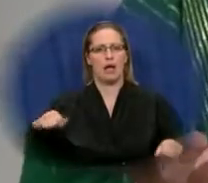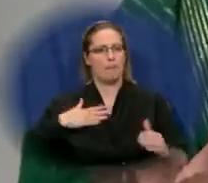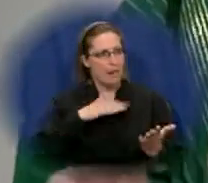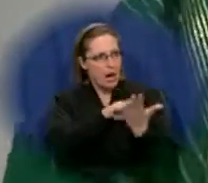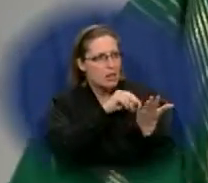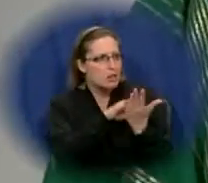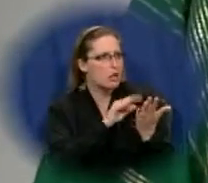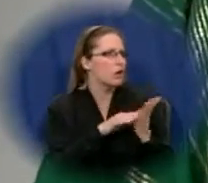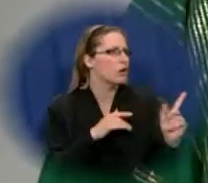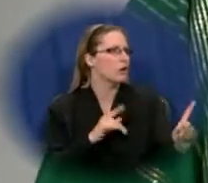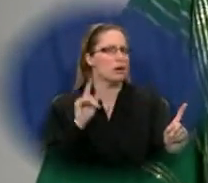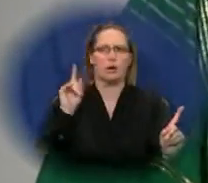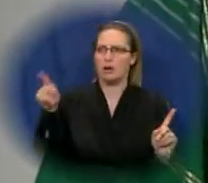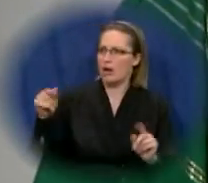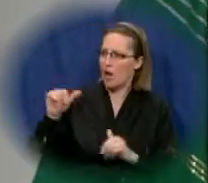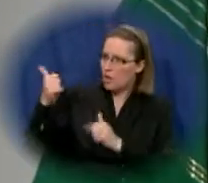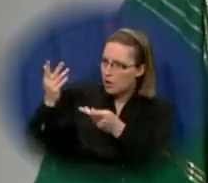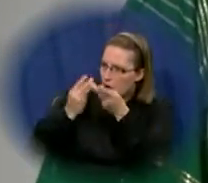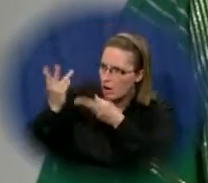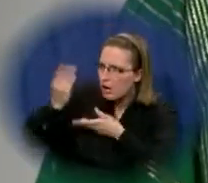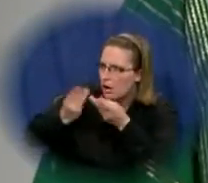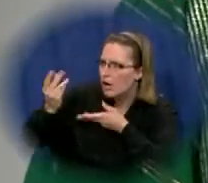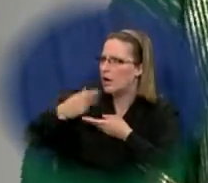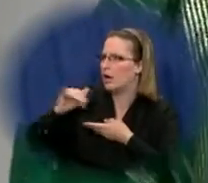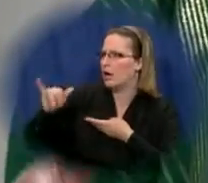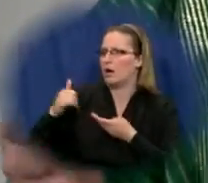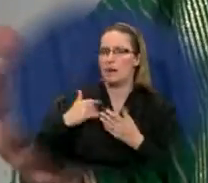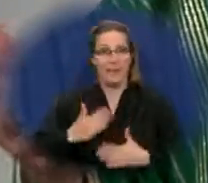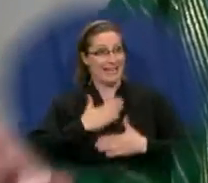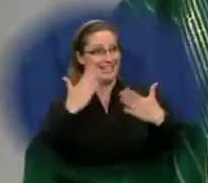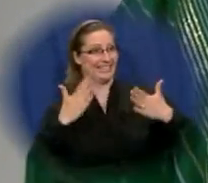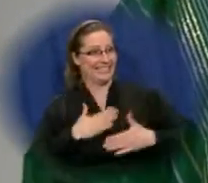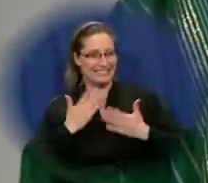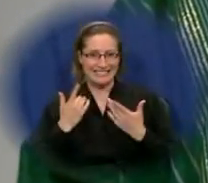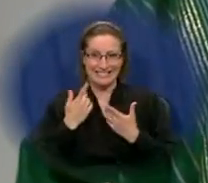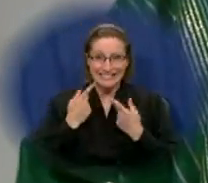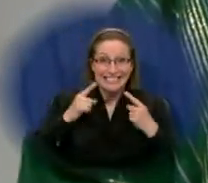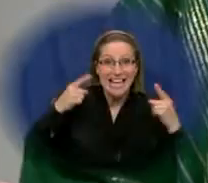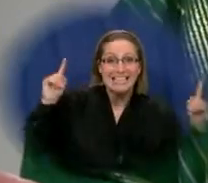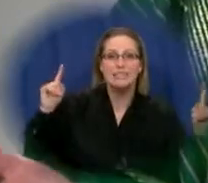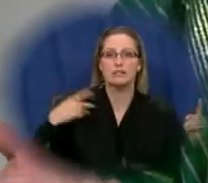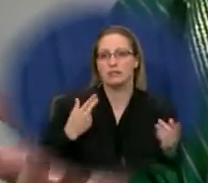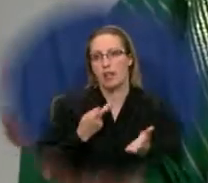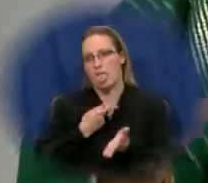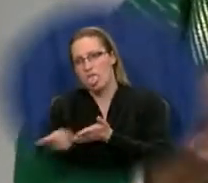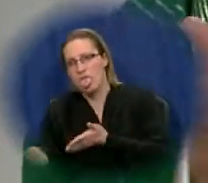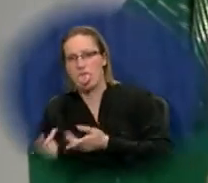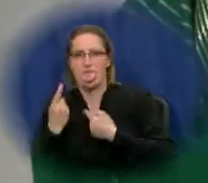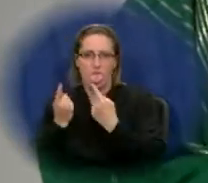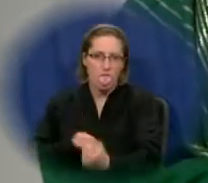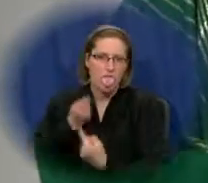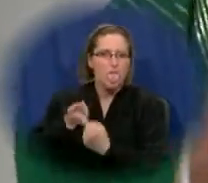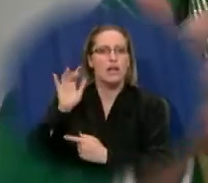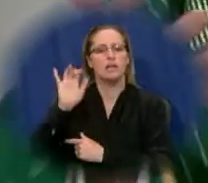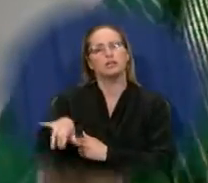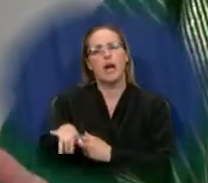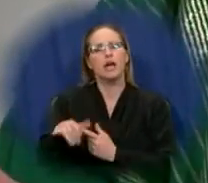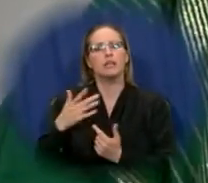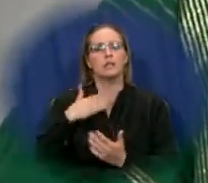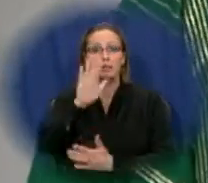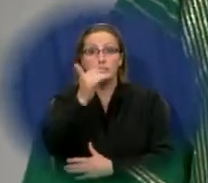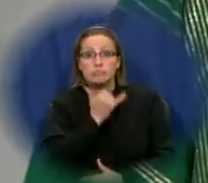the input of other people, from our joys and successes to our failures and our difficulties, through our mistakes,